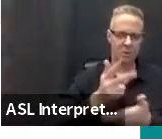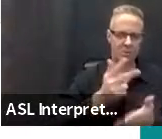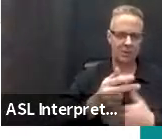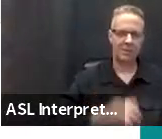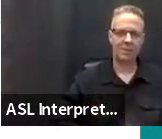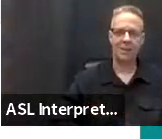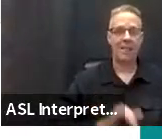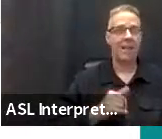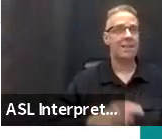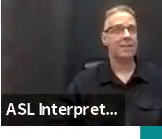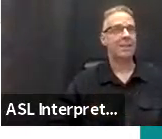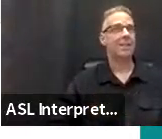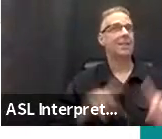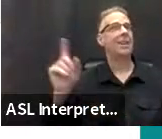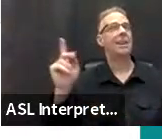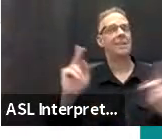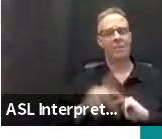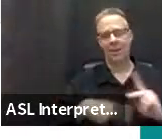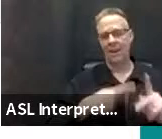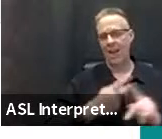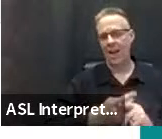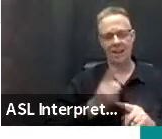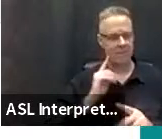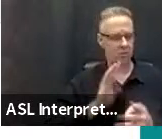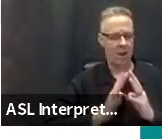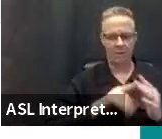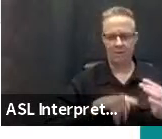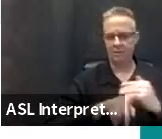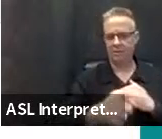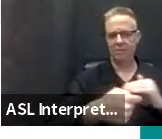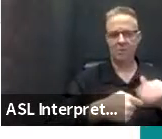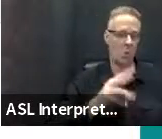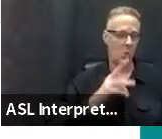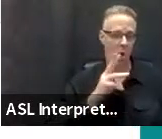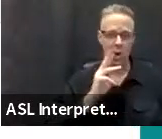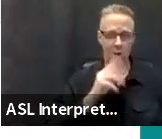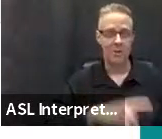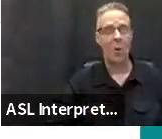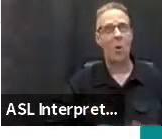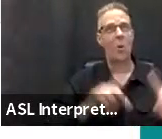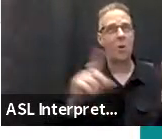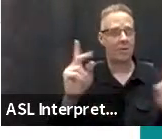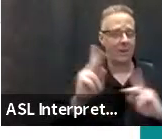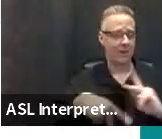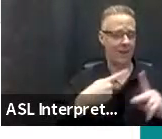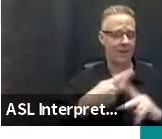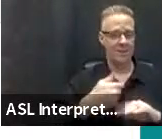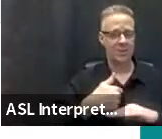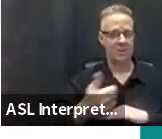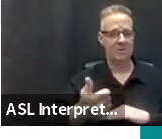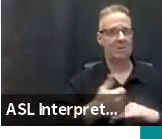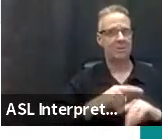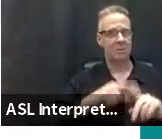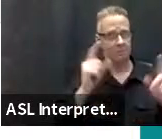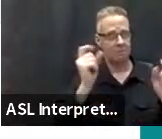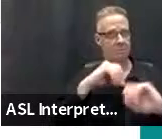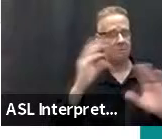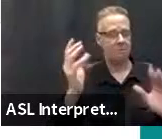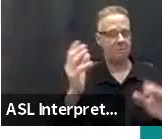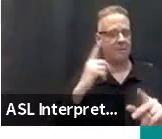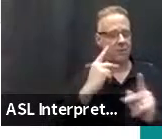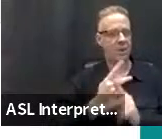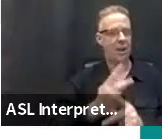that's a whole different kind of traffic, right? Whole different kind of transportation movements we would need to account for.